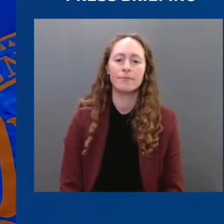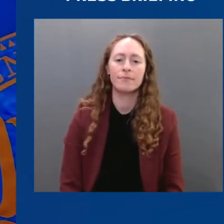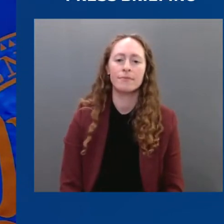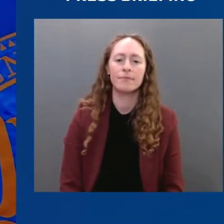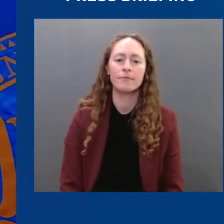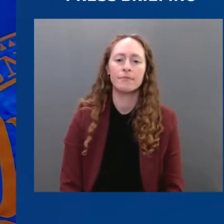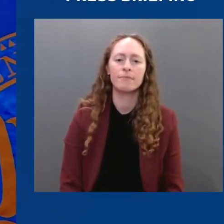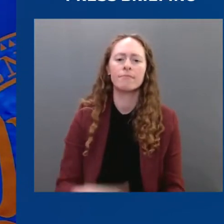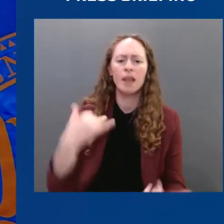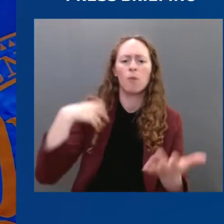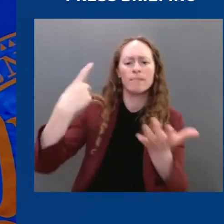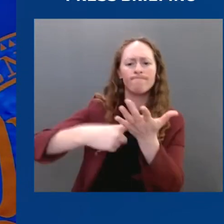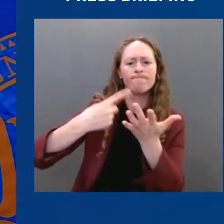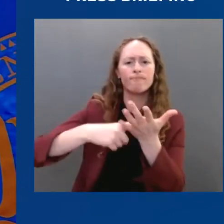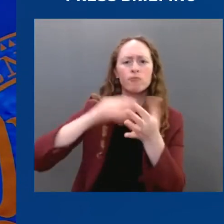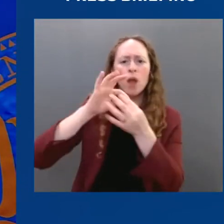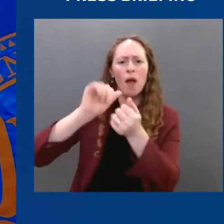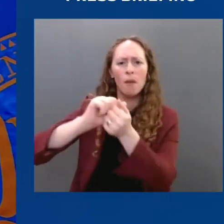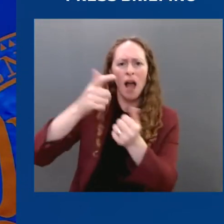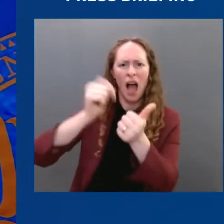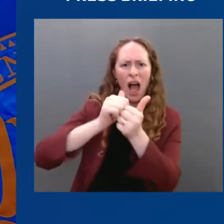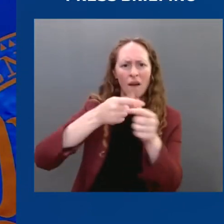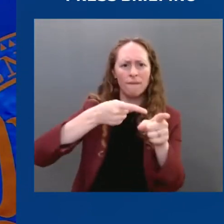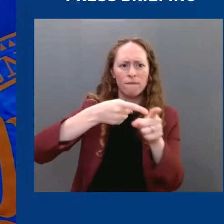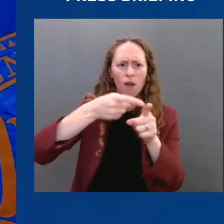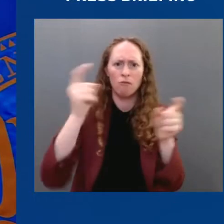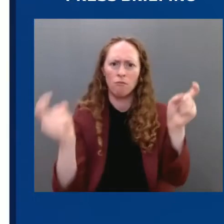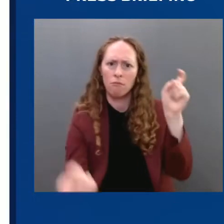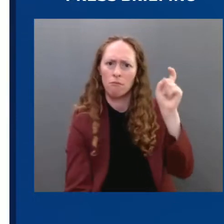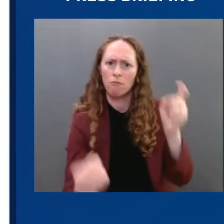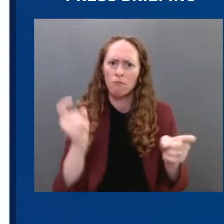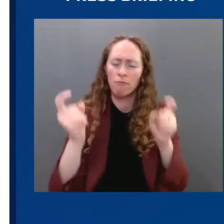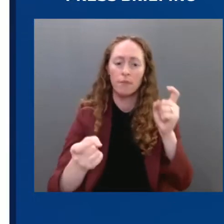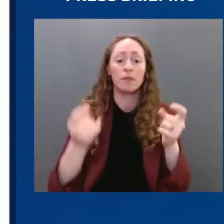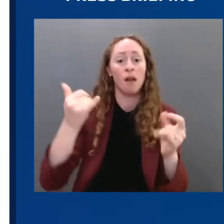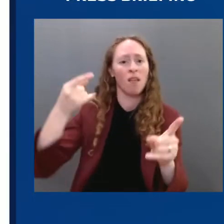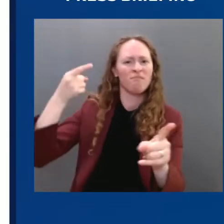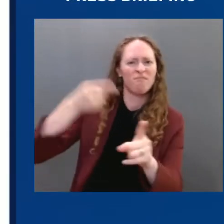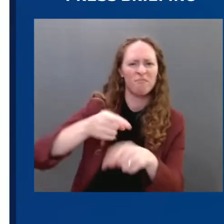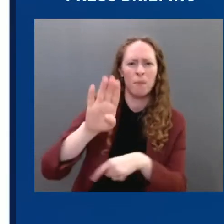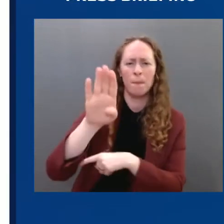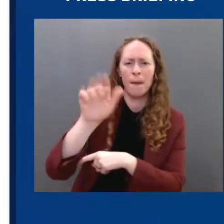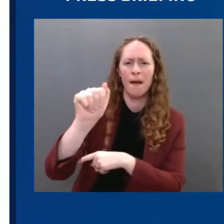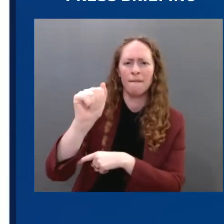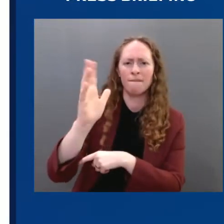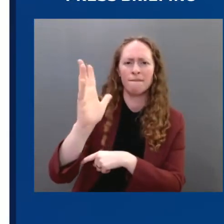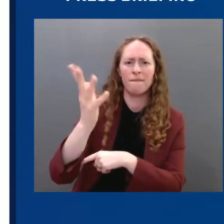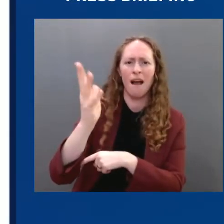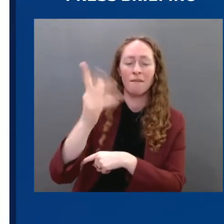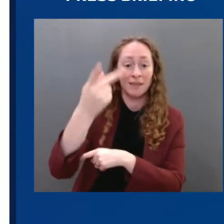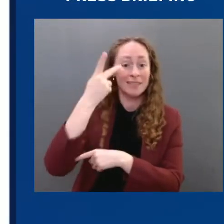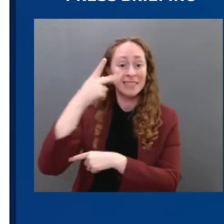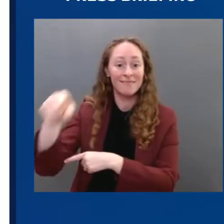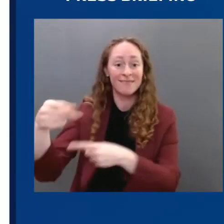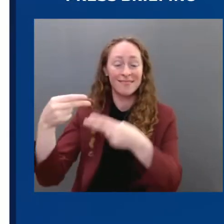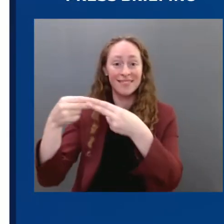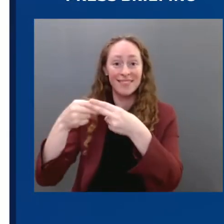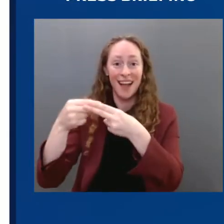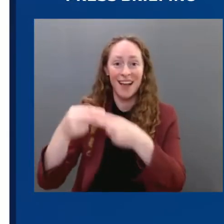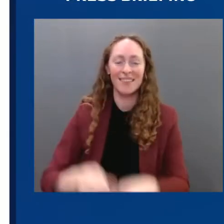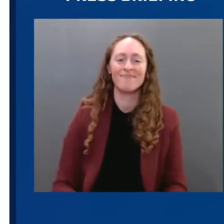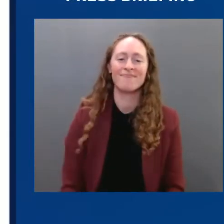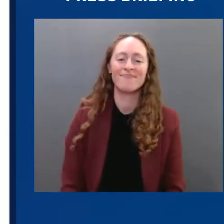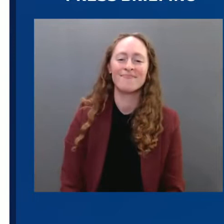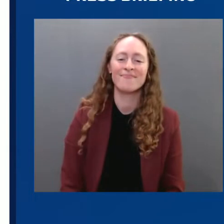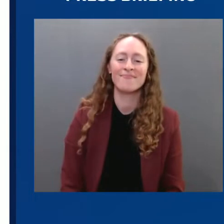on BA5. So if I could move to the first slide, please. Just as a background, as you see here, and